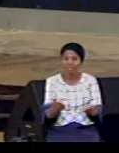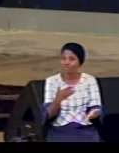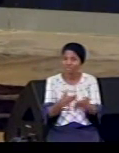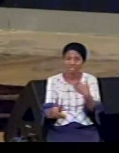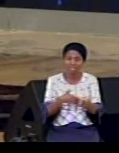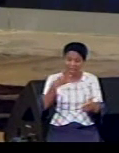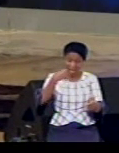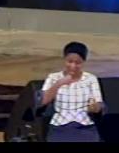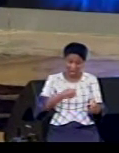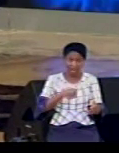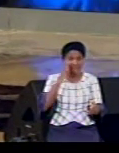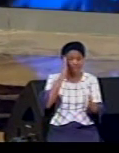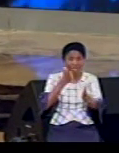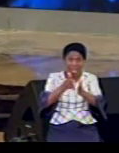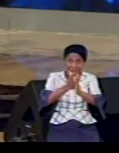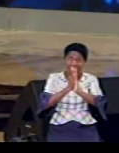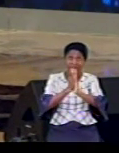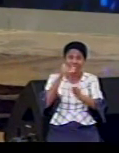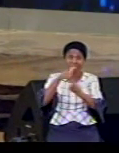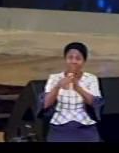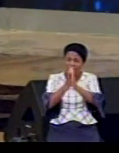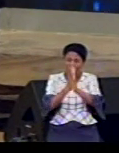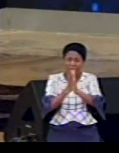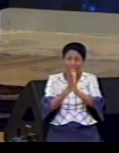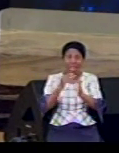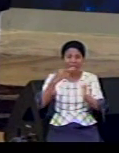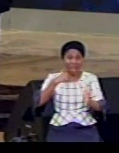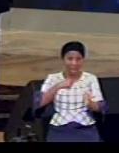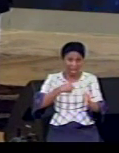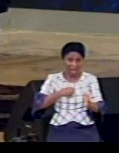believing, I will receive.